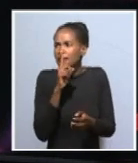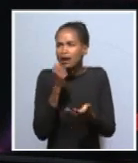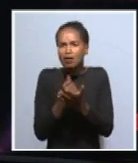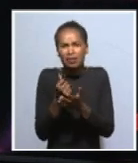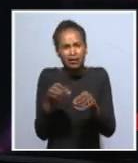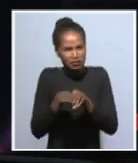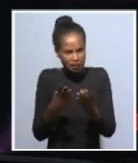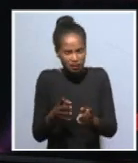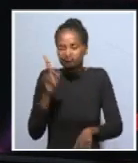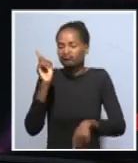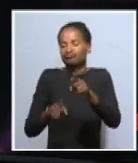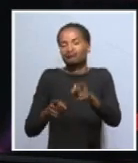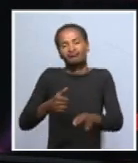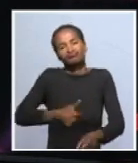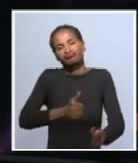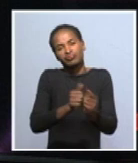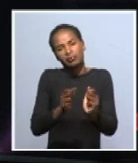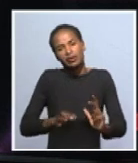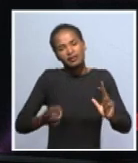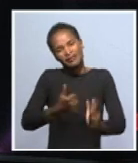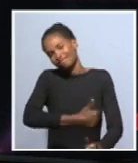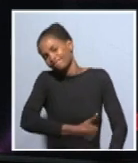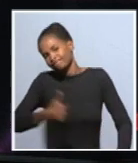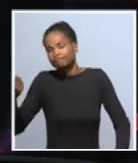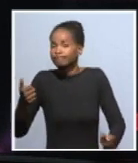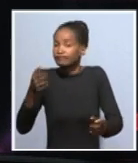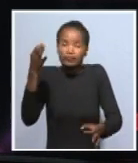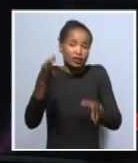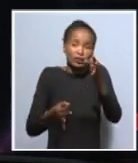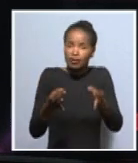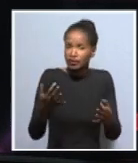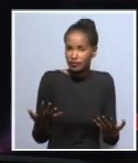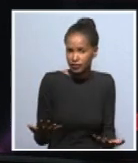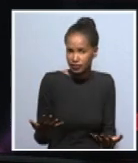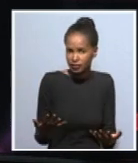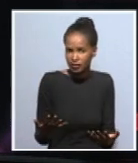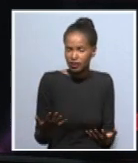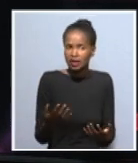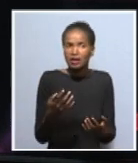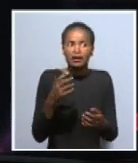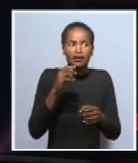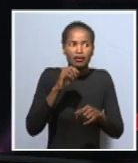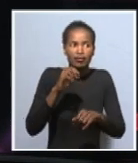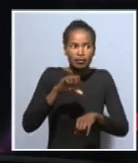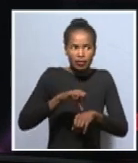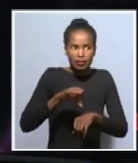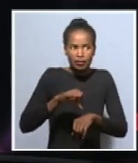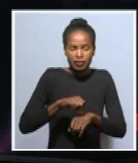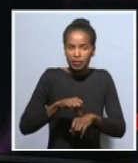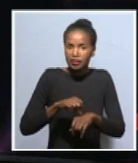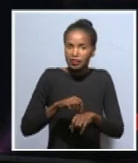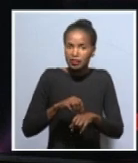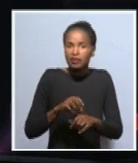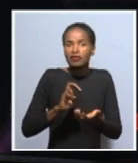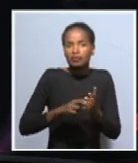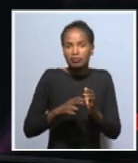take the necessary steps to try and recover the loan that was advanced. And regrettably, in some cases, you would then end up actually